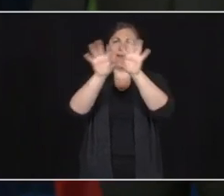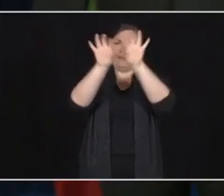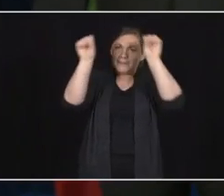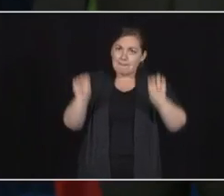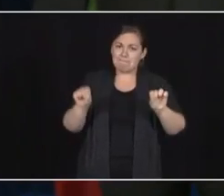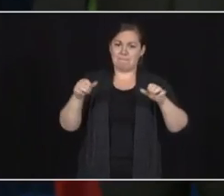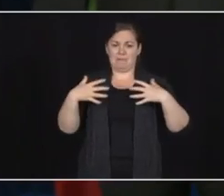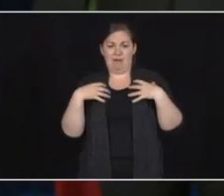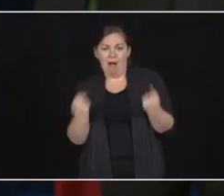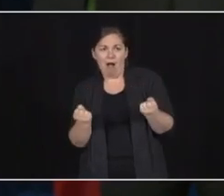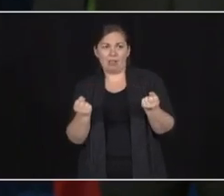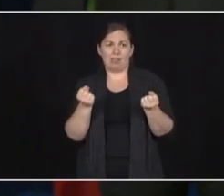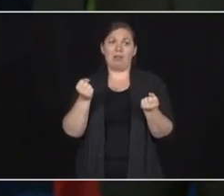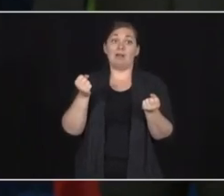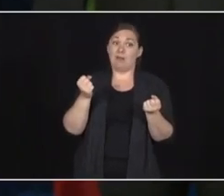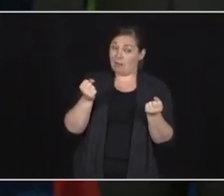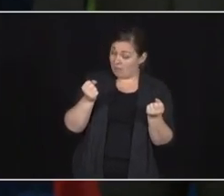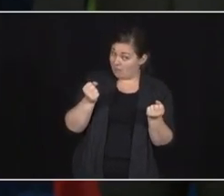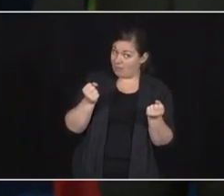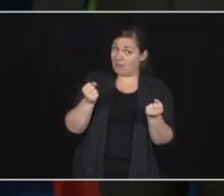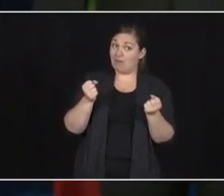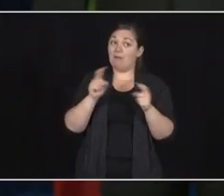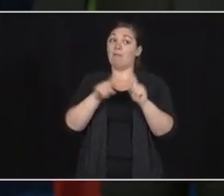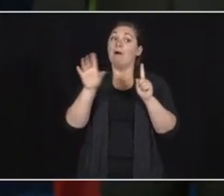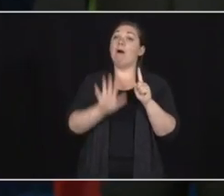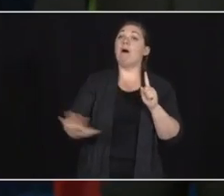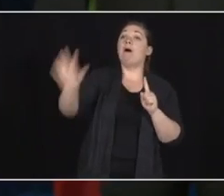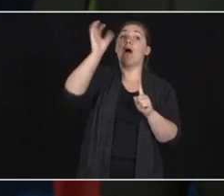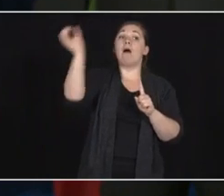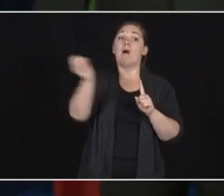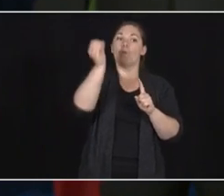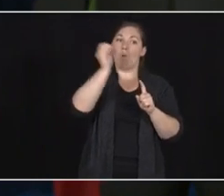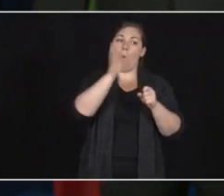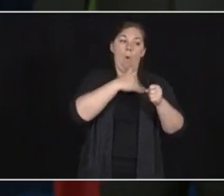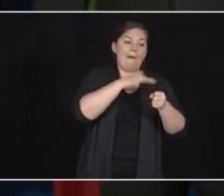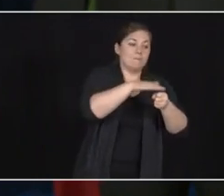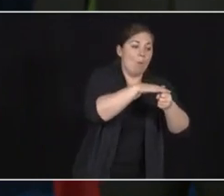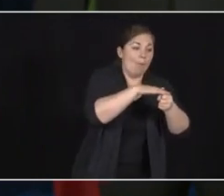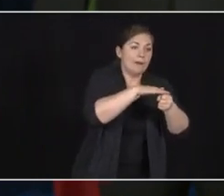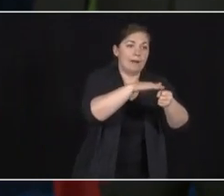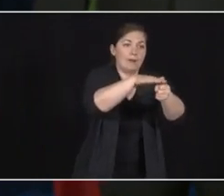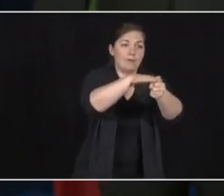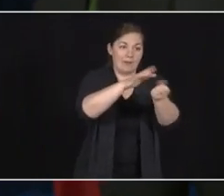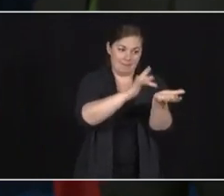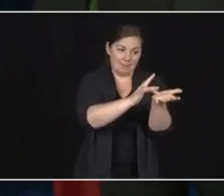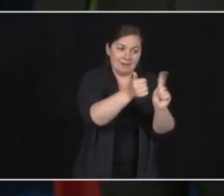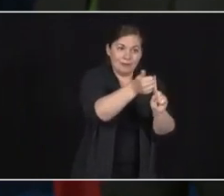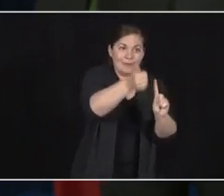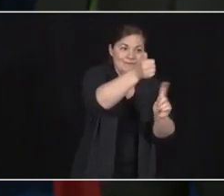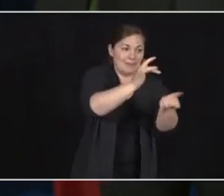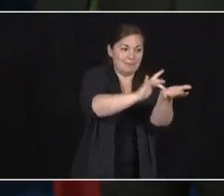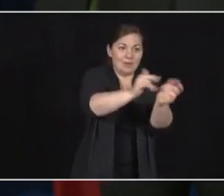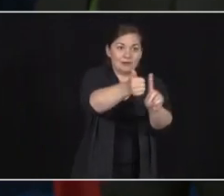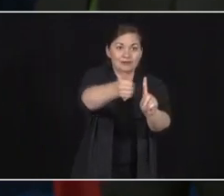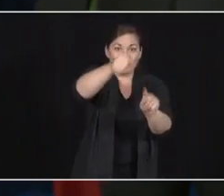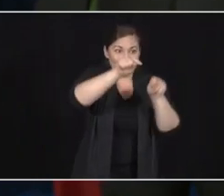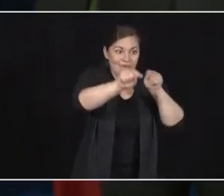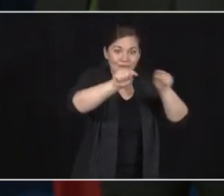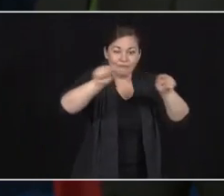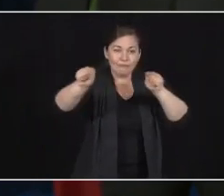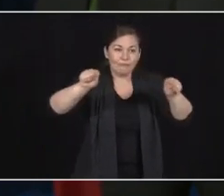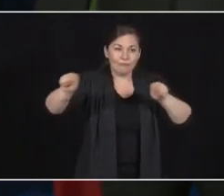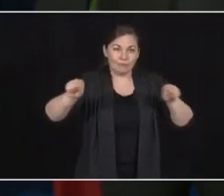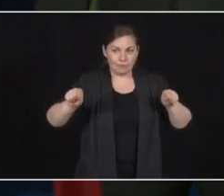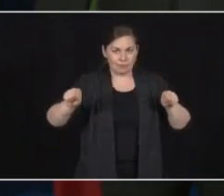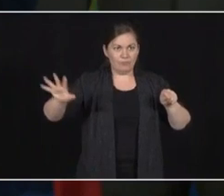local medical officers of health across Ontario who take their own view of things based on their own local conditions. And they can then